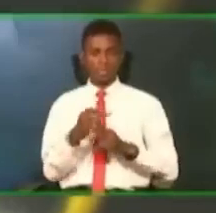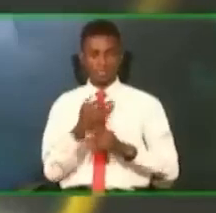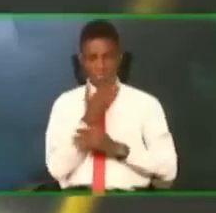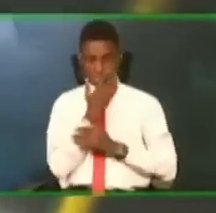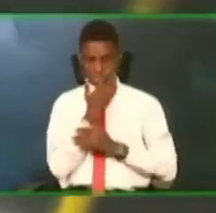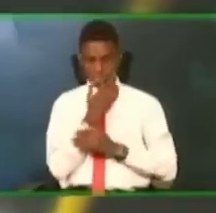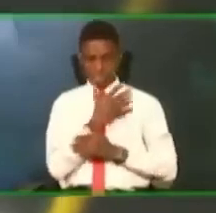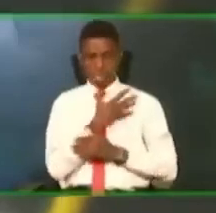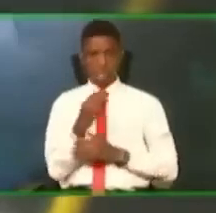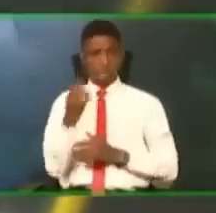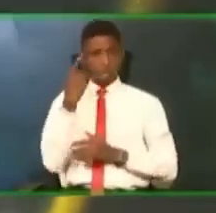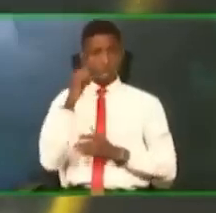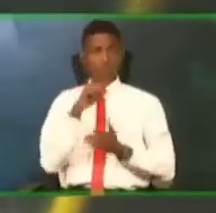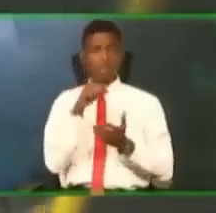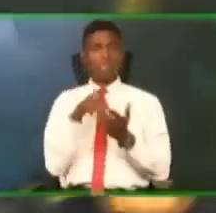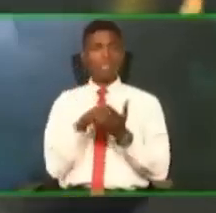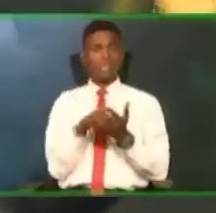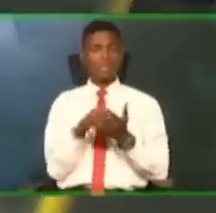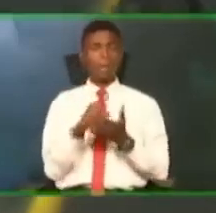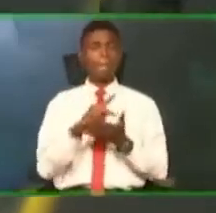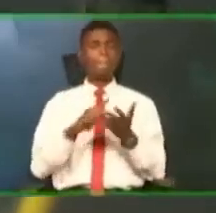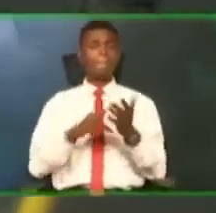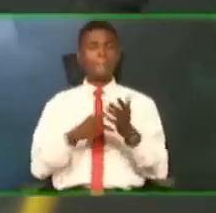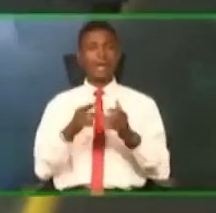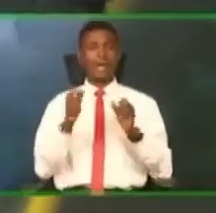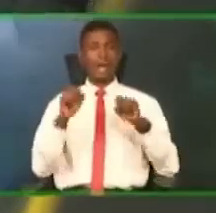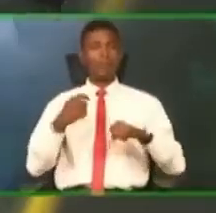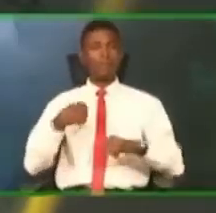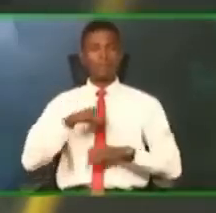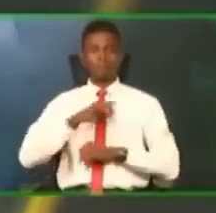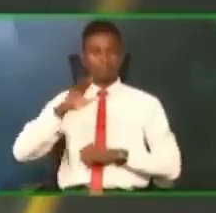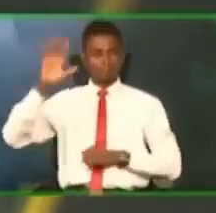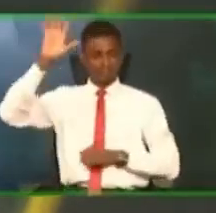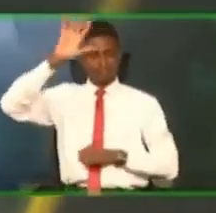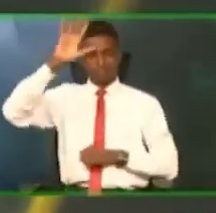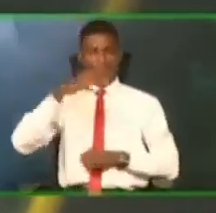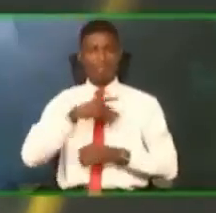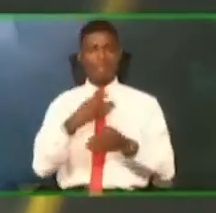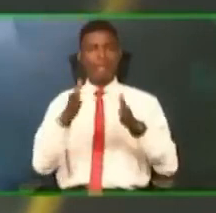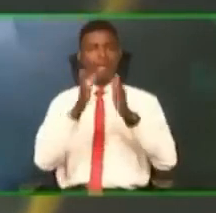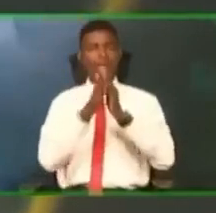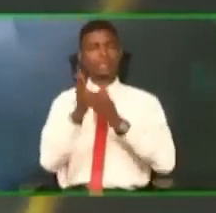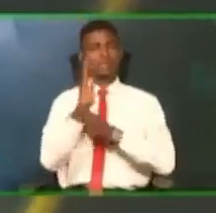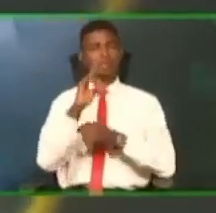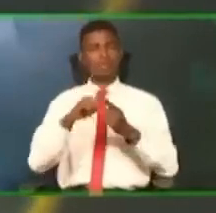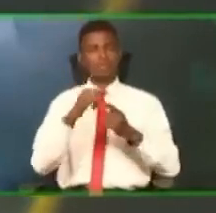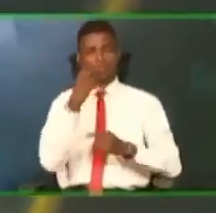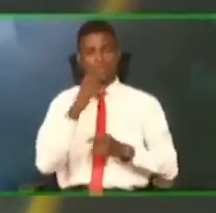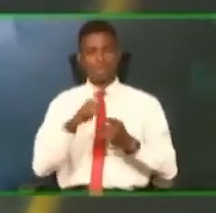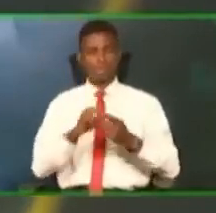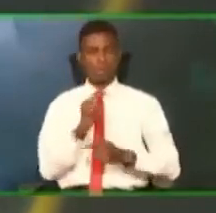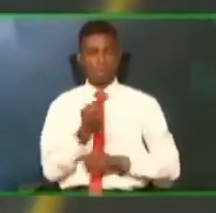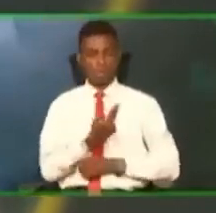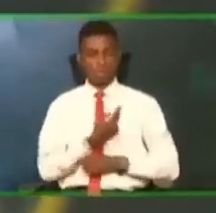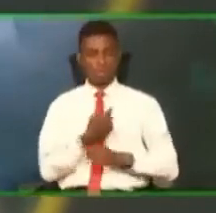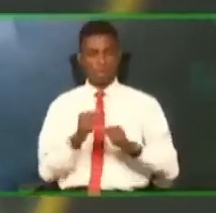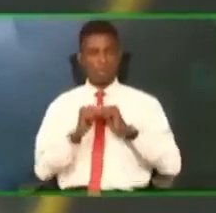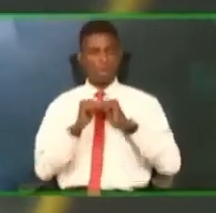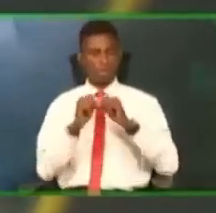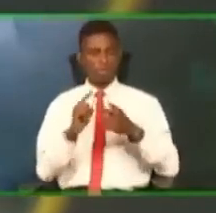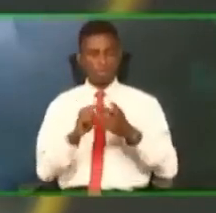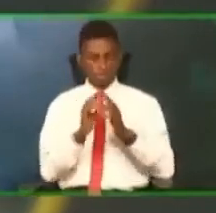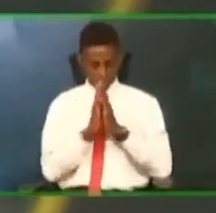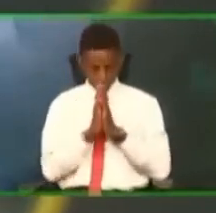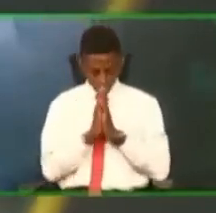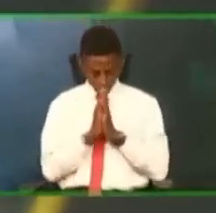And for this session, can we lift our hands to heaven and ask the Lord to speak to us? Go ahead and pray. Let it be from